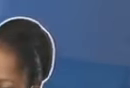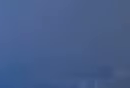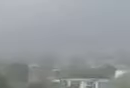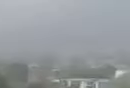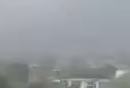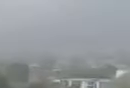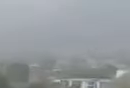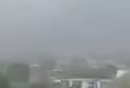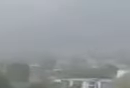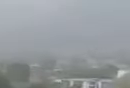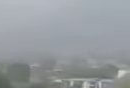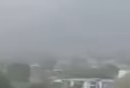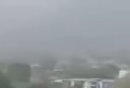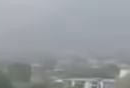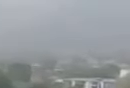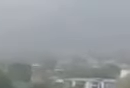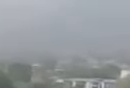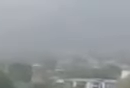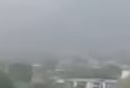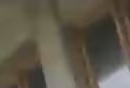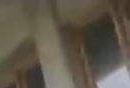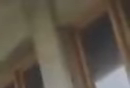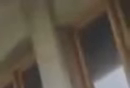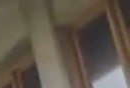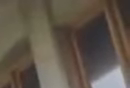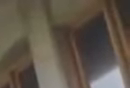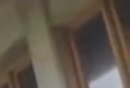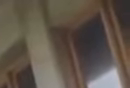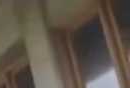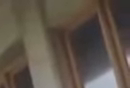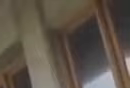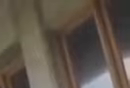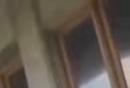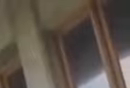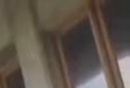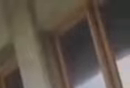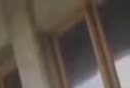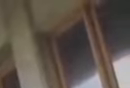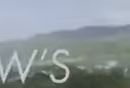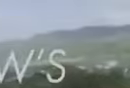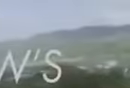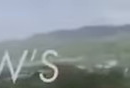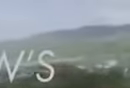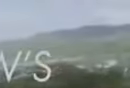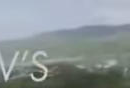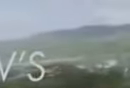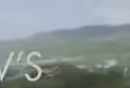vaccine. Whatever your career aspirations, the University of the West Indies St. Augustine campus is where tomorrow